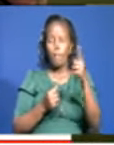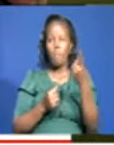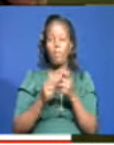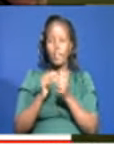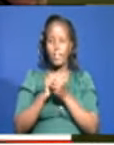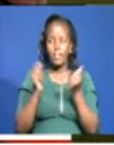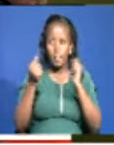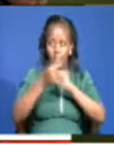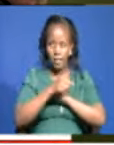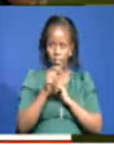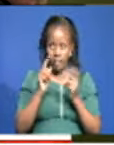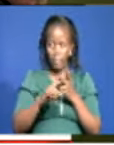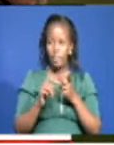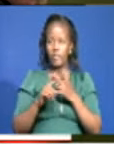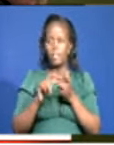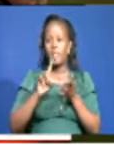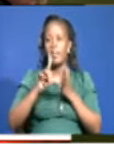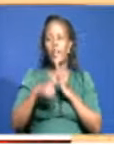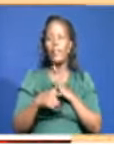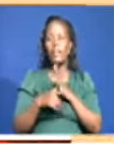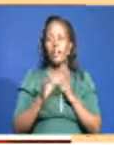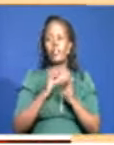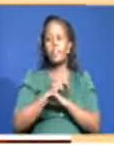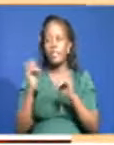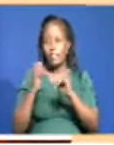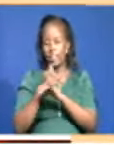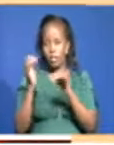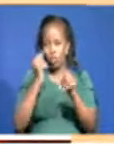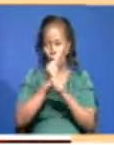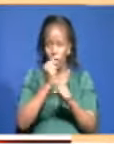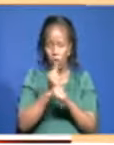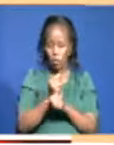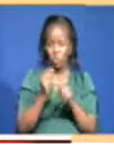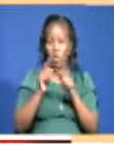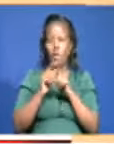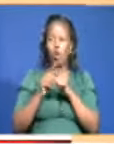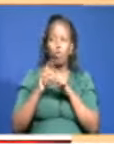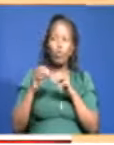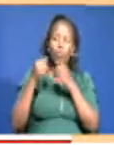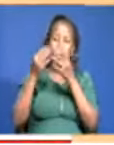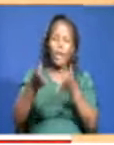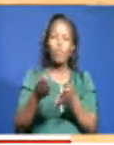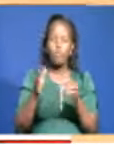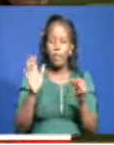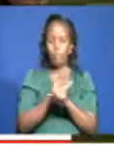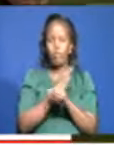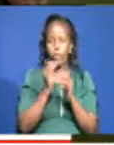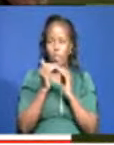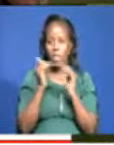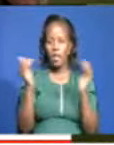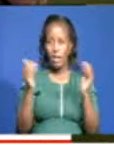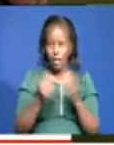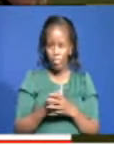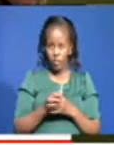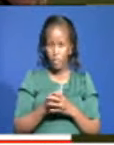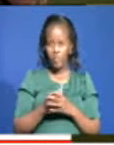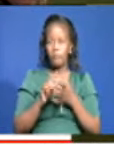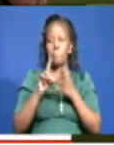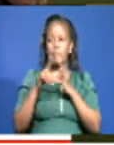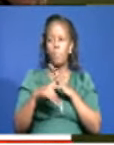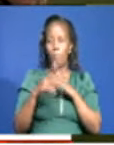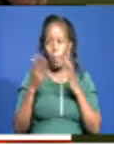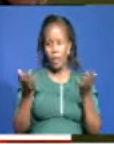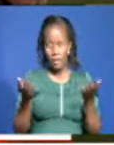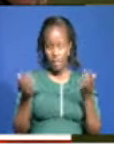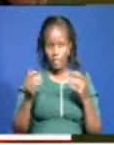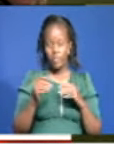by jointly shaping and clearing operations and handing over of forward operating bases. This is then followed by phase 3, which